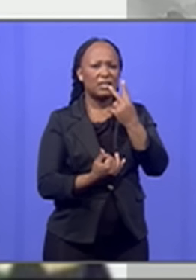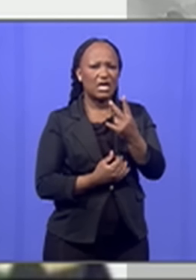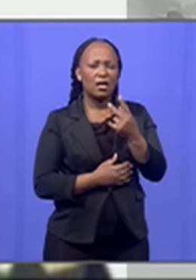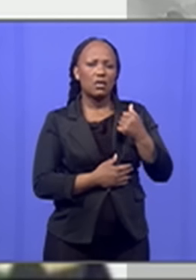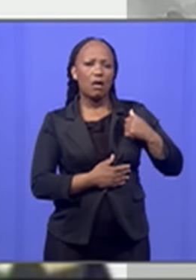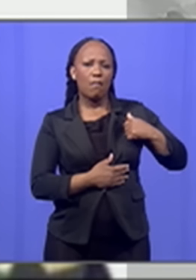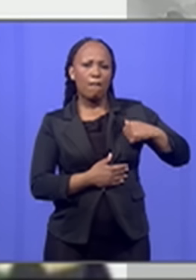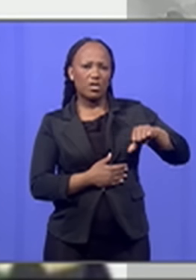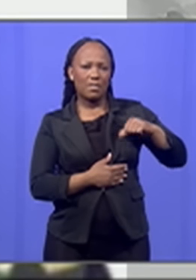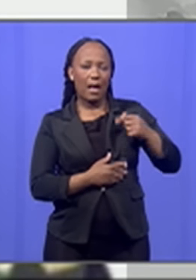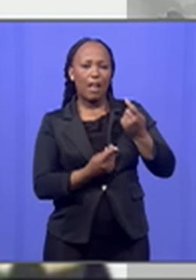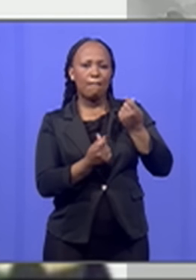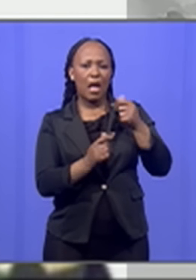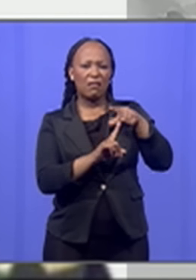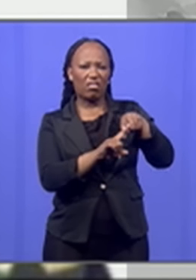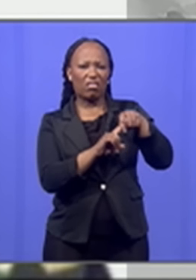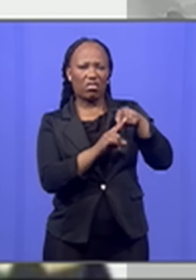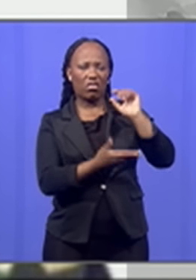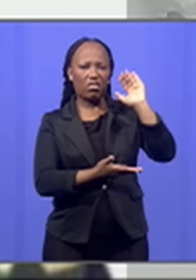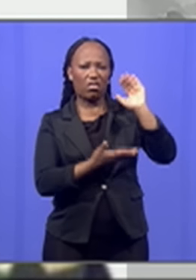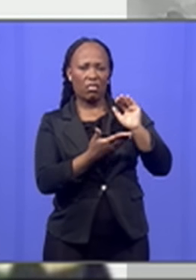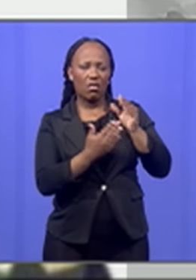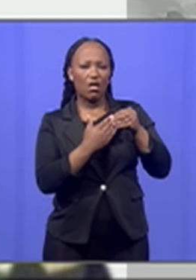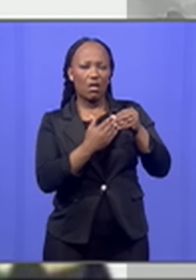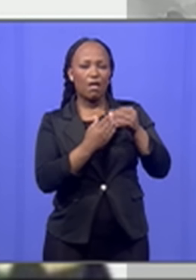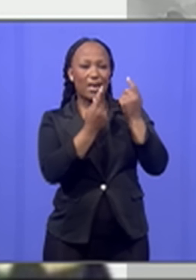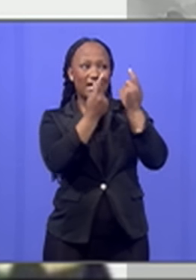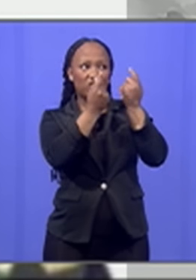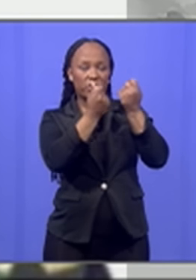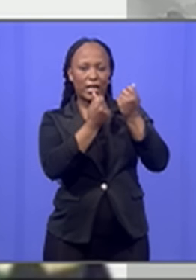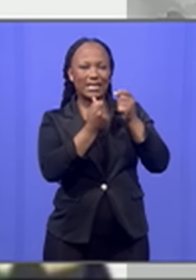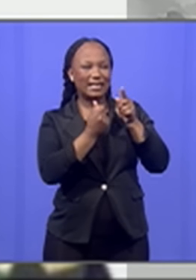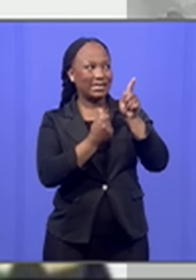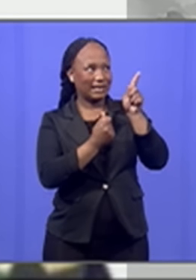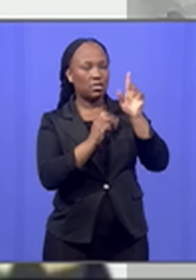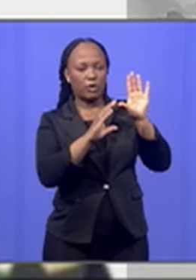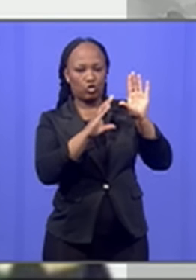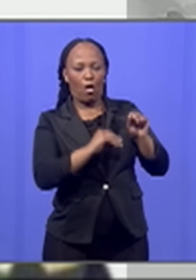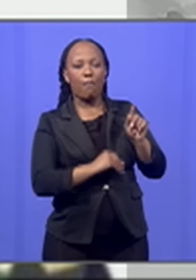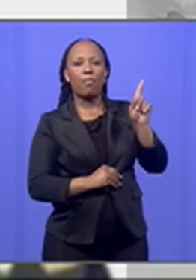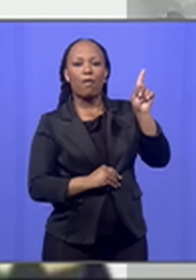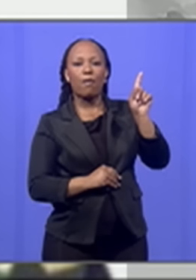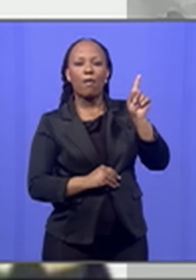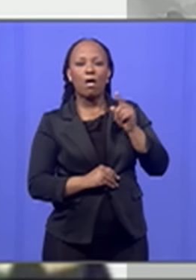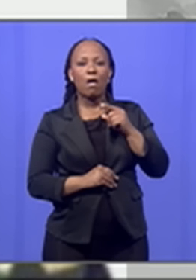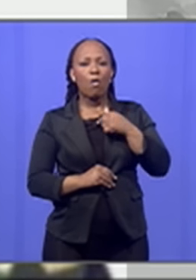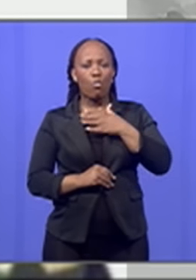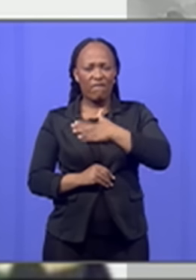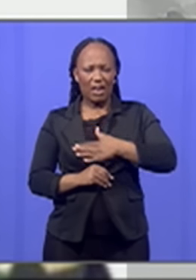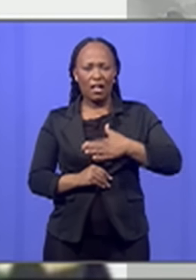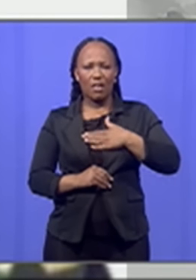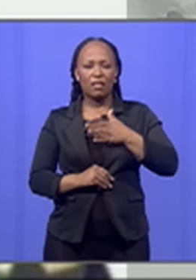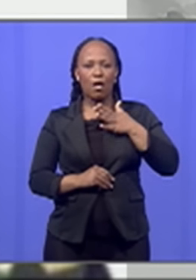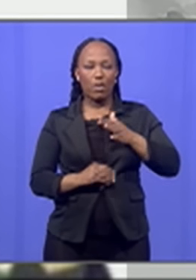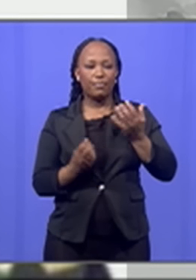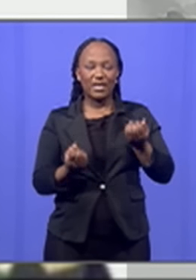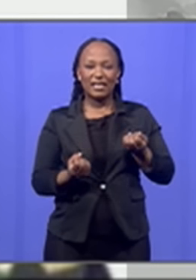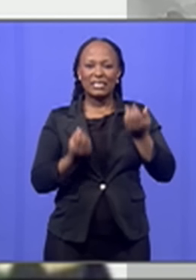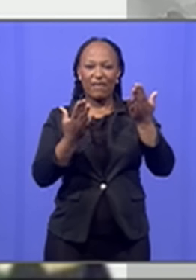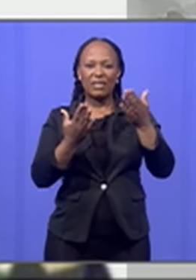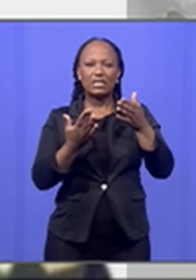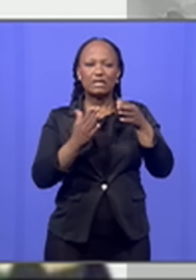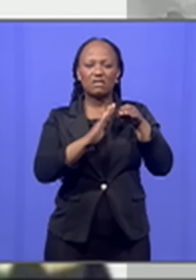municipalities led by National Treasury should come to an end. We firmly believe that this is an attempt to collapse service delivery.